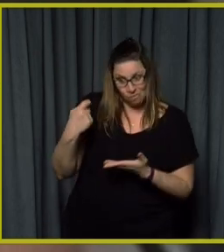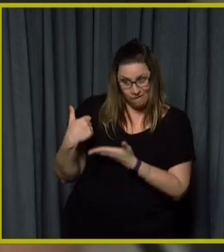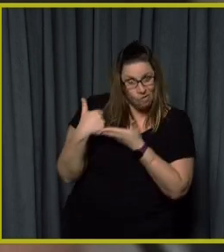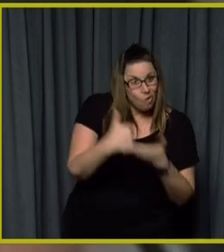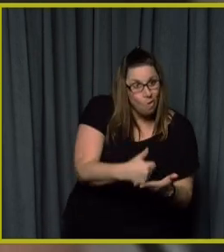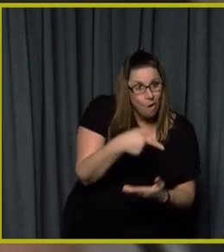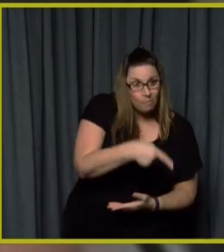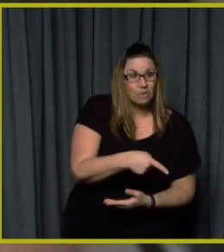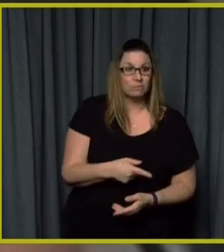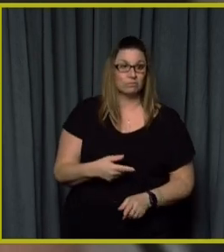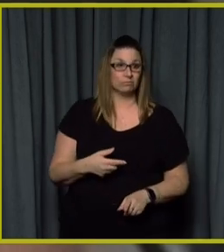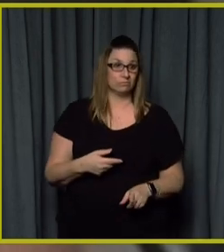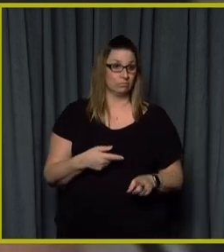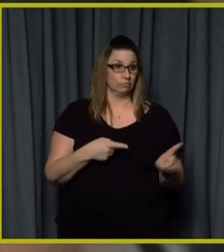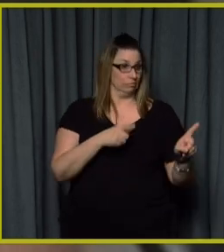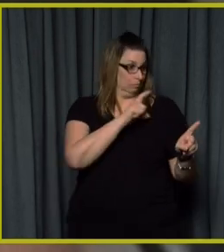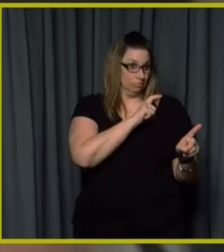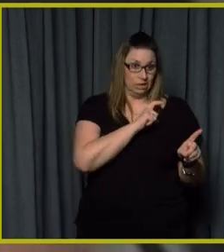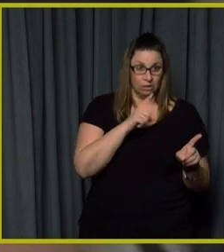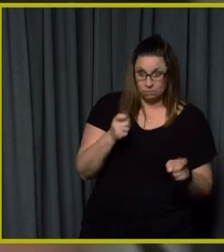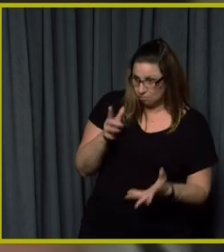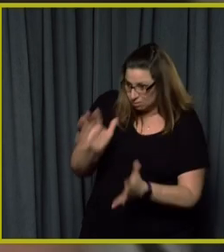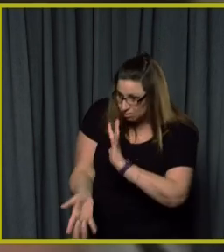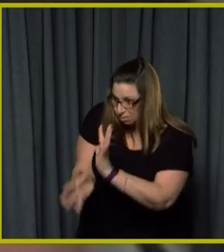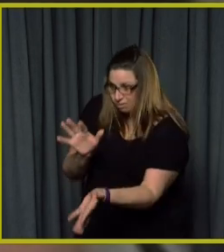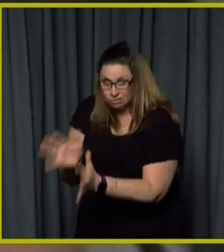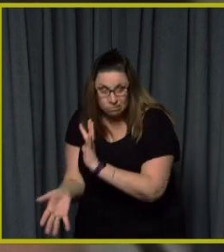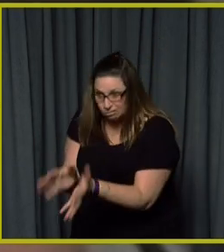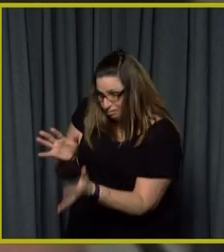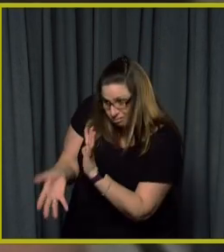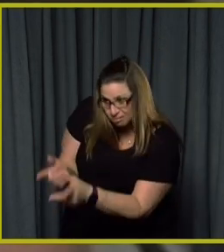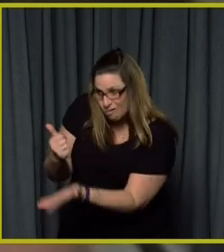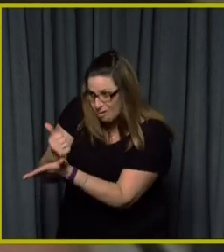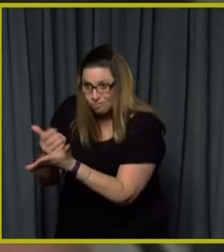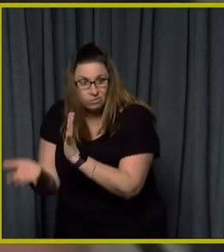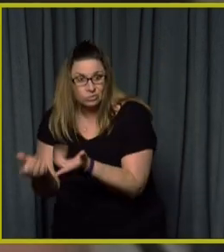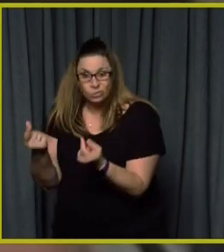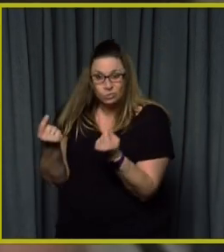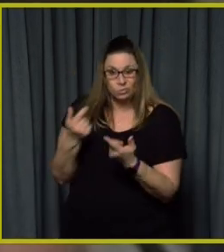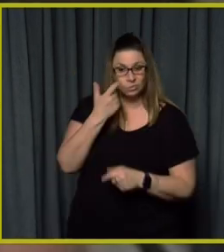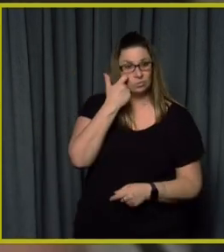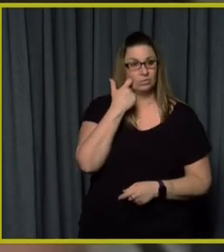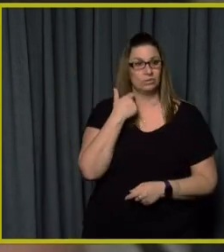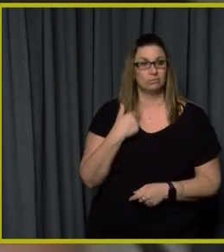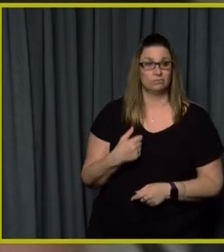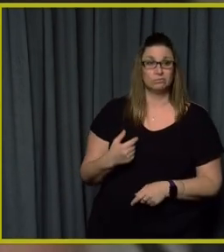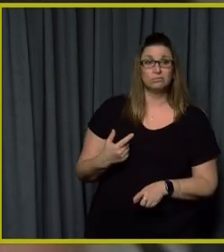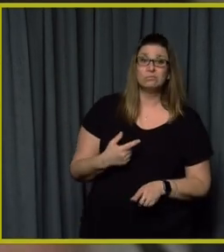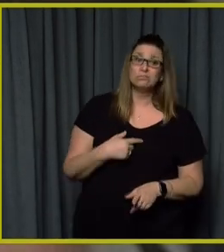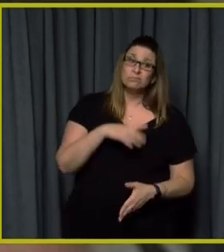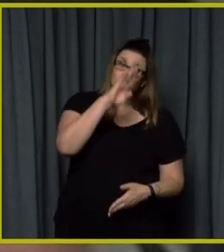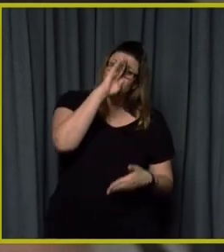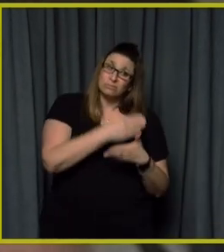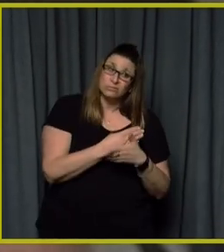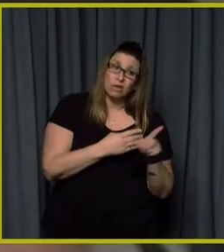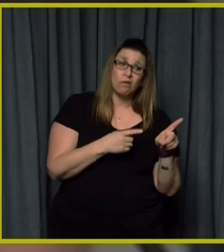concerned about him, about anybody that has any other type of disability, about those young men and